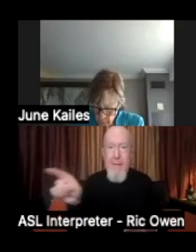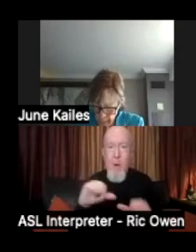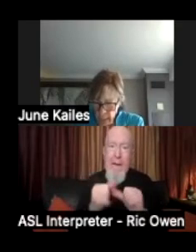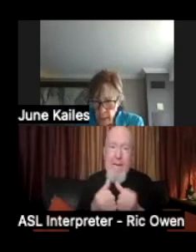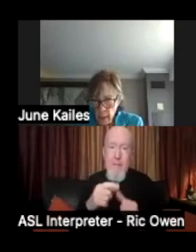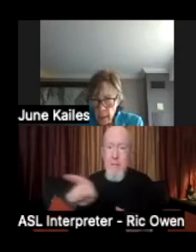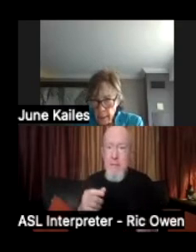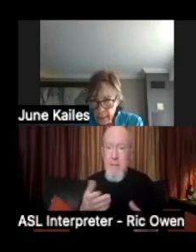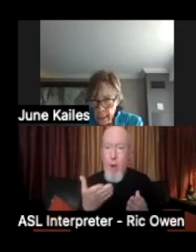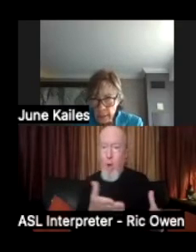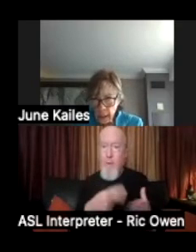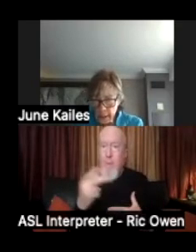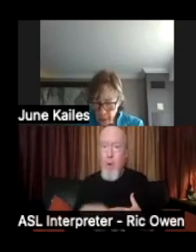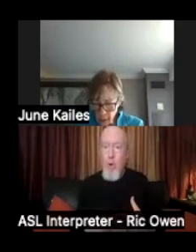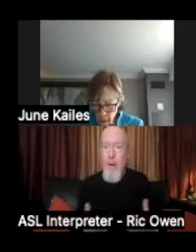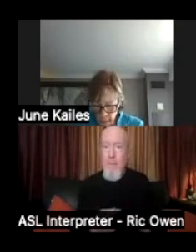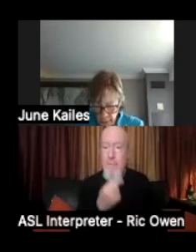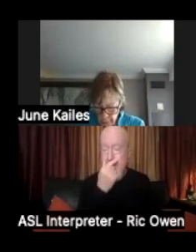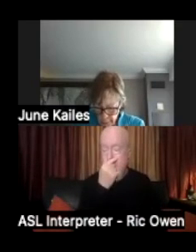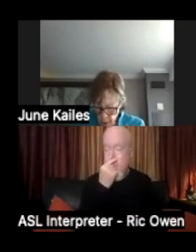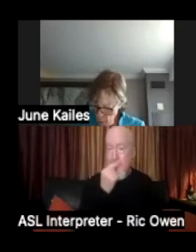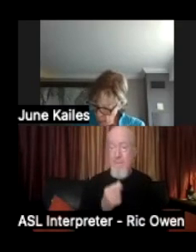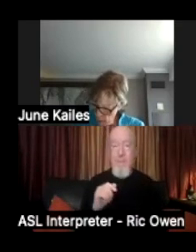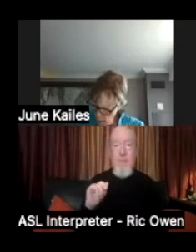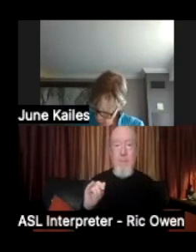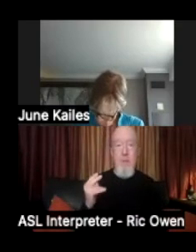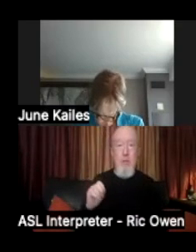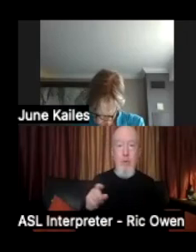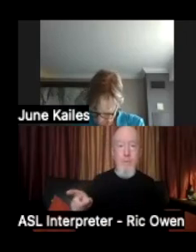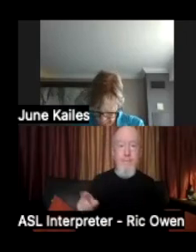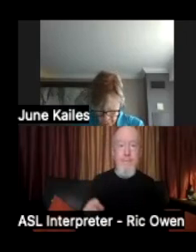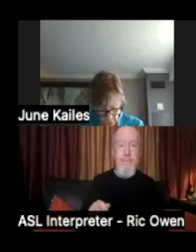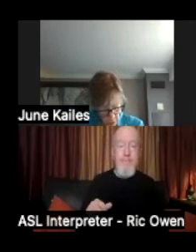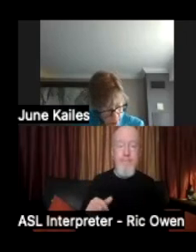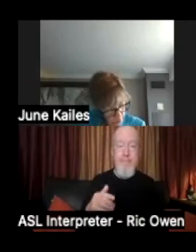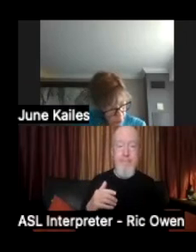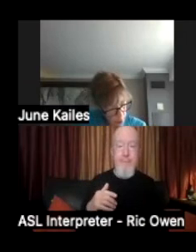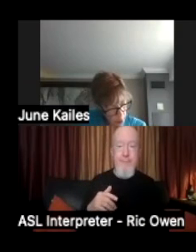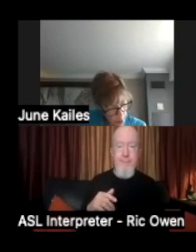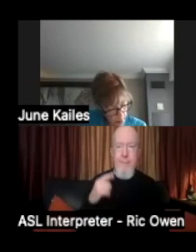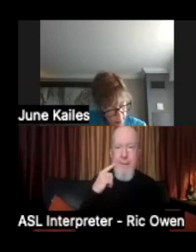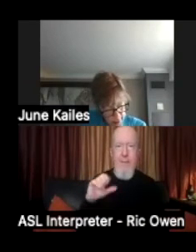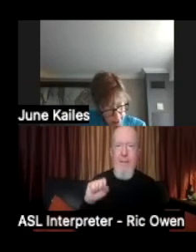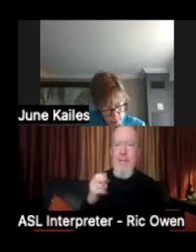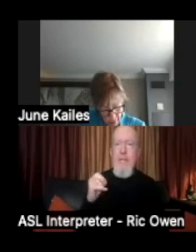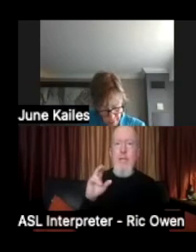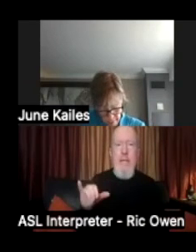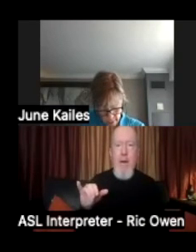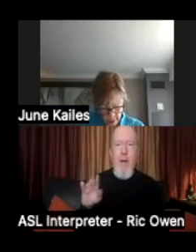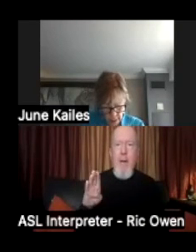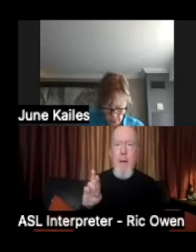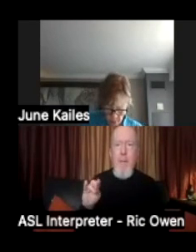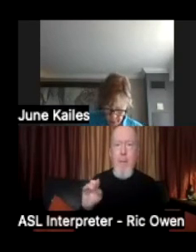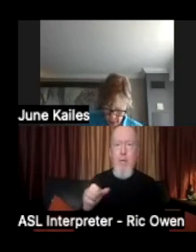some resources. Yes, I think Sherry Burns and your other local independent